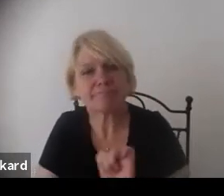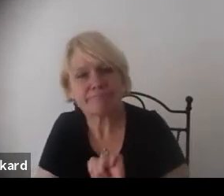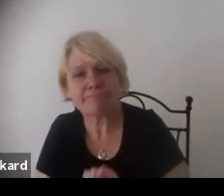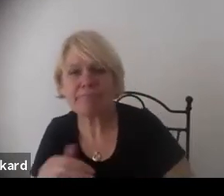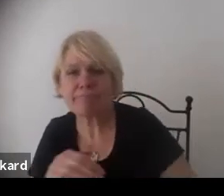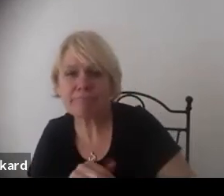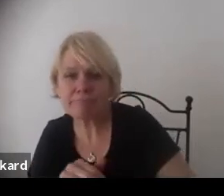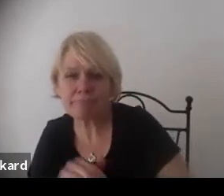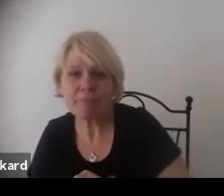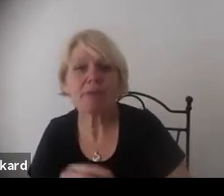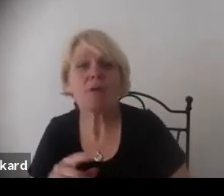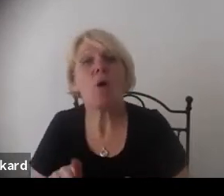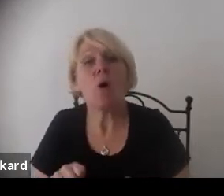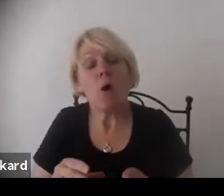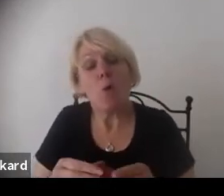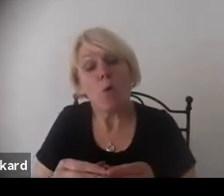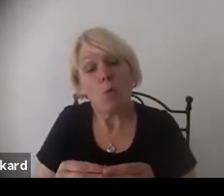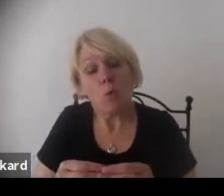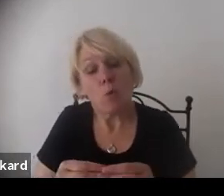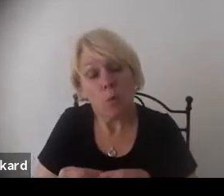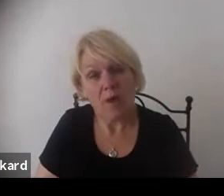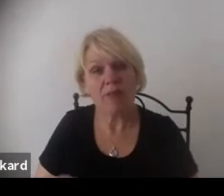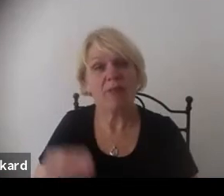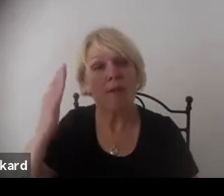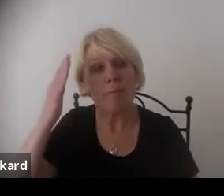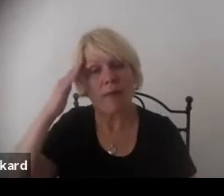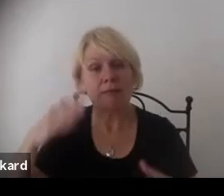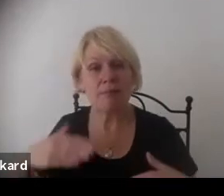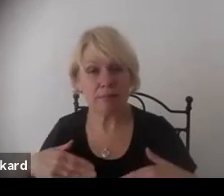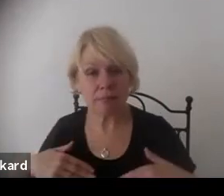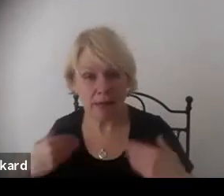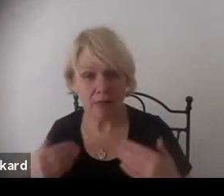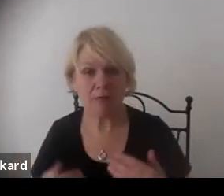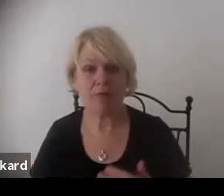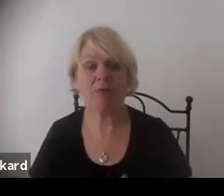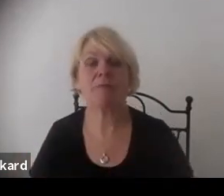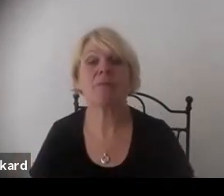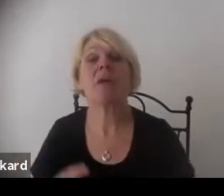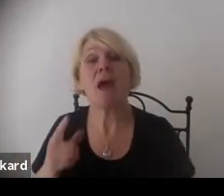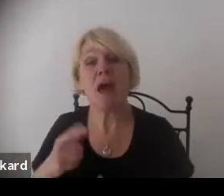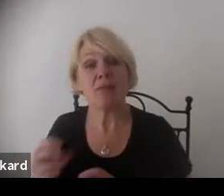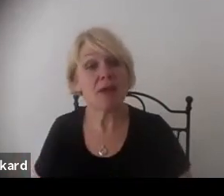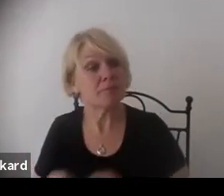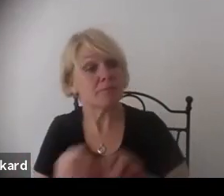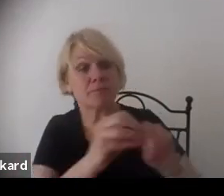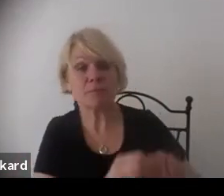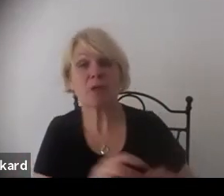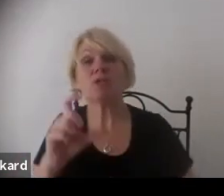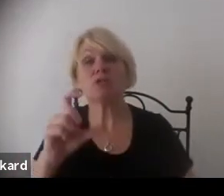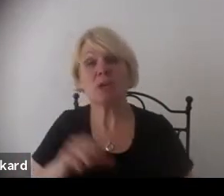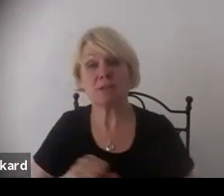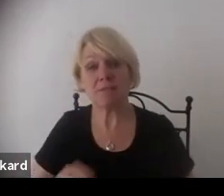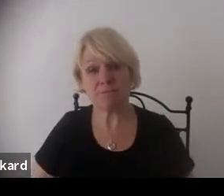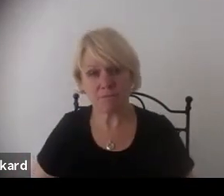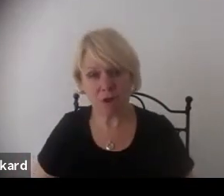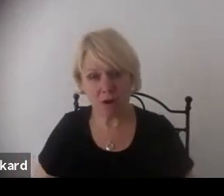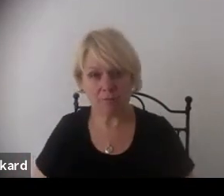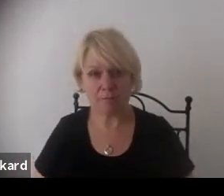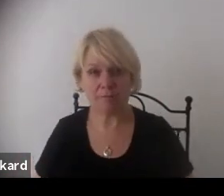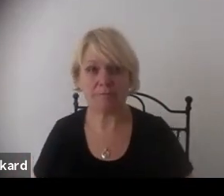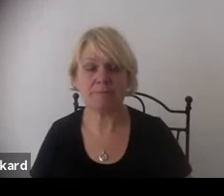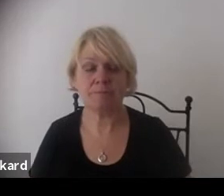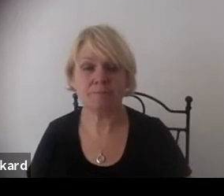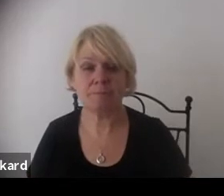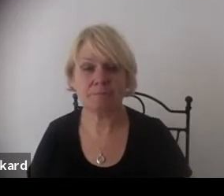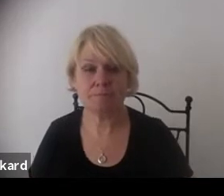condition, and we provide those services primarily from the Chase Farm site. And again, they serve a much larger population than